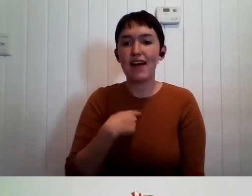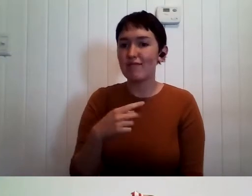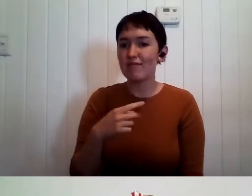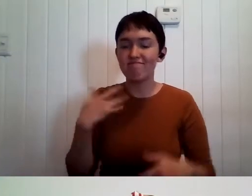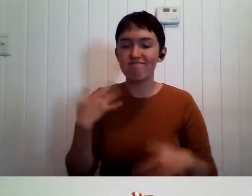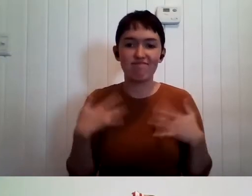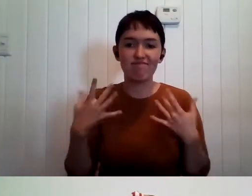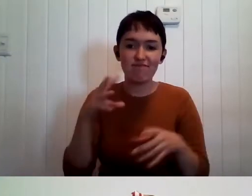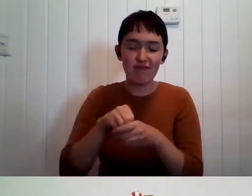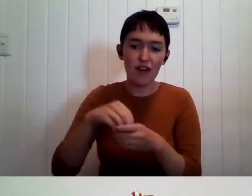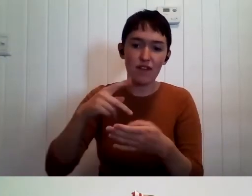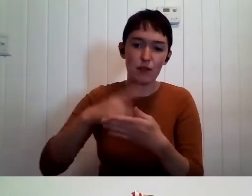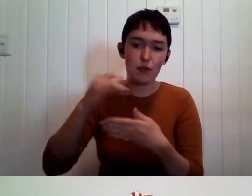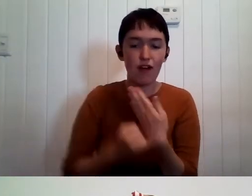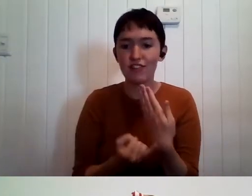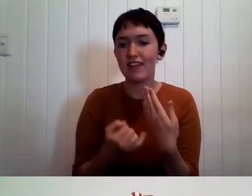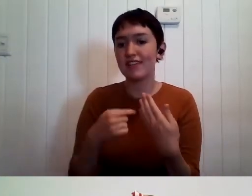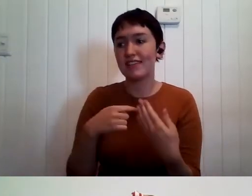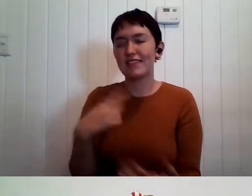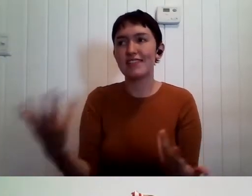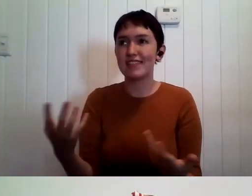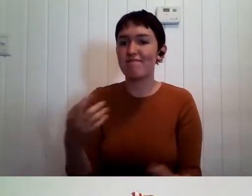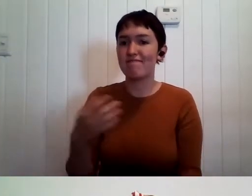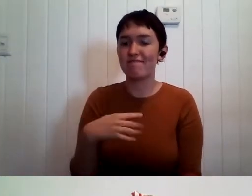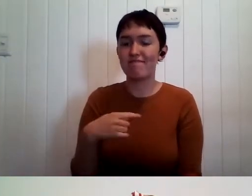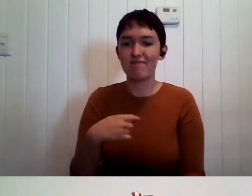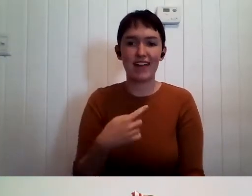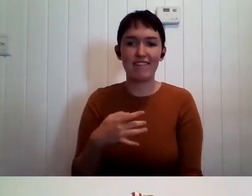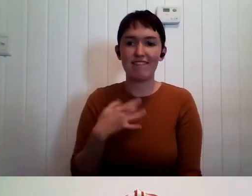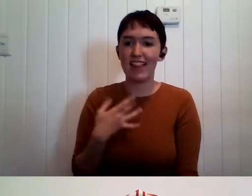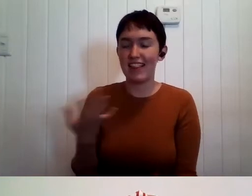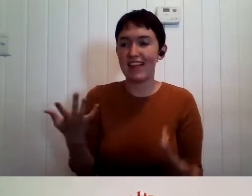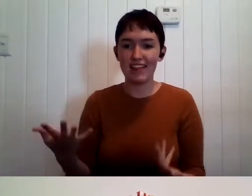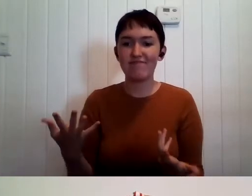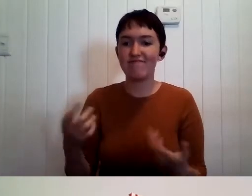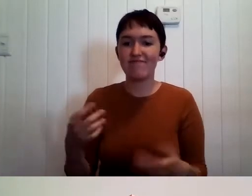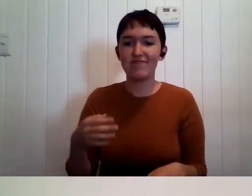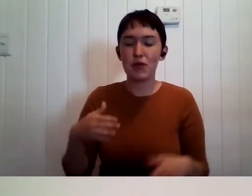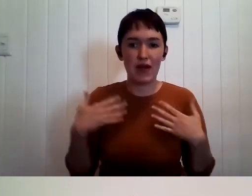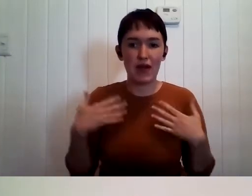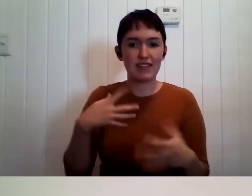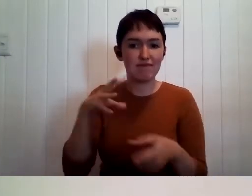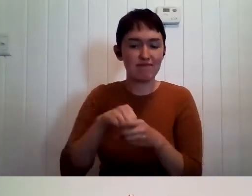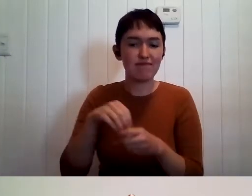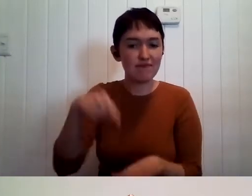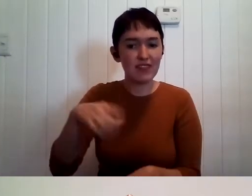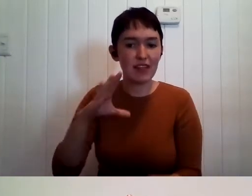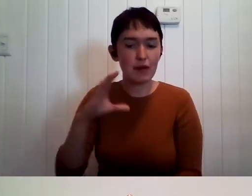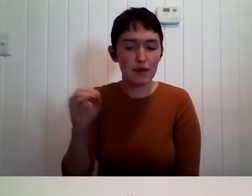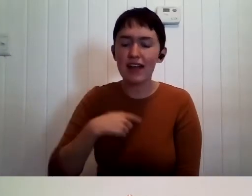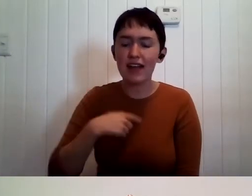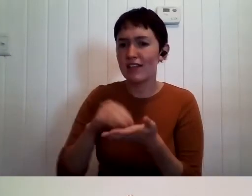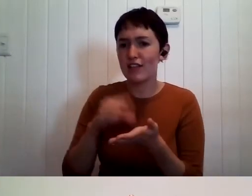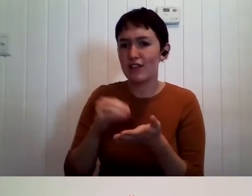it is a big deal for me. And I learned so much from my other colleagues and my manager.